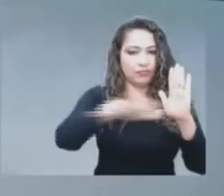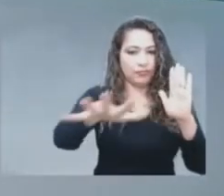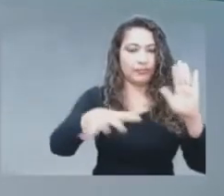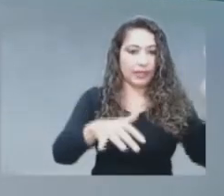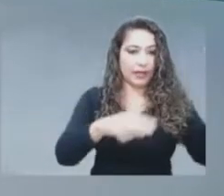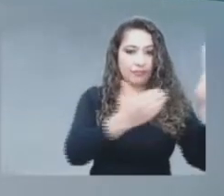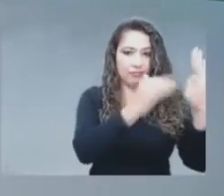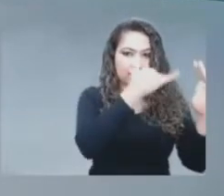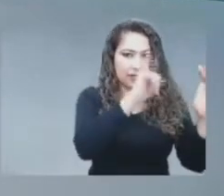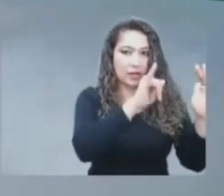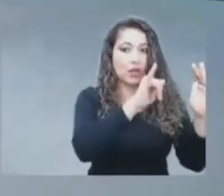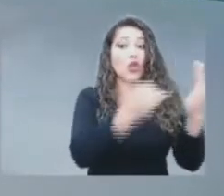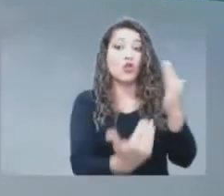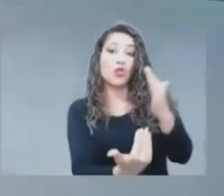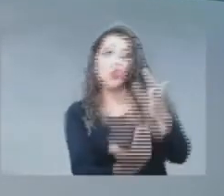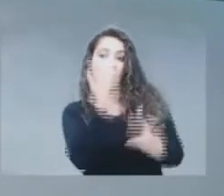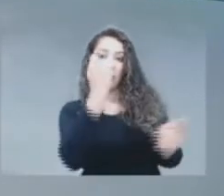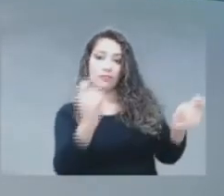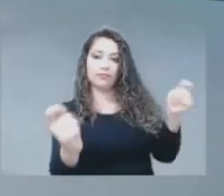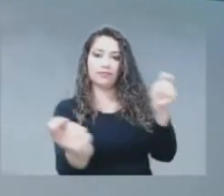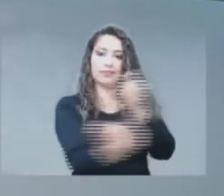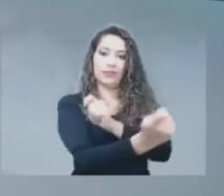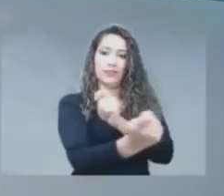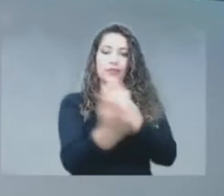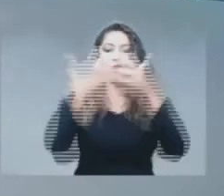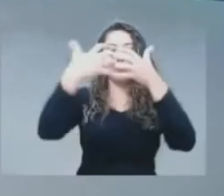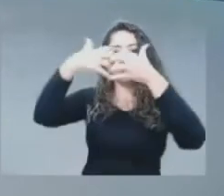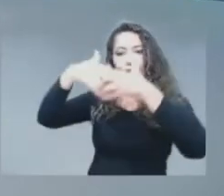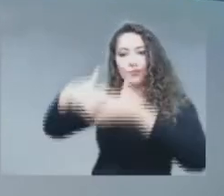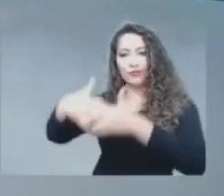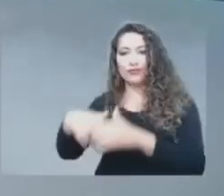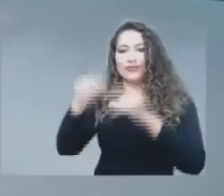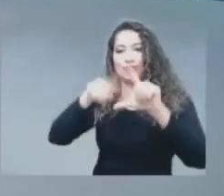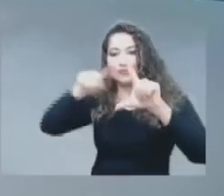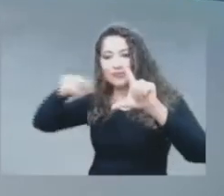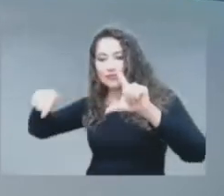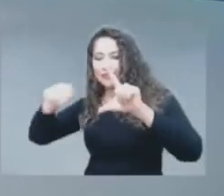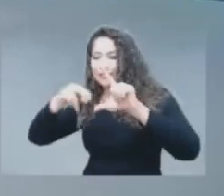we come in there to actually have a new model of a spectrum management.